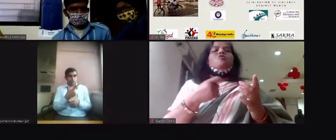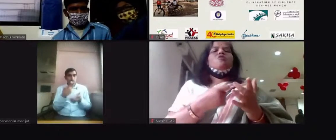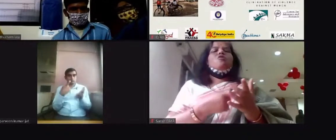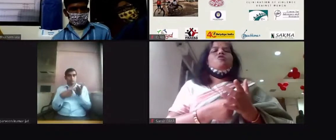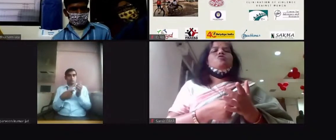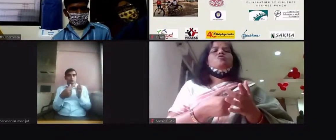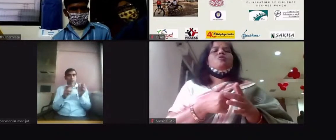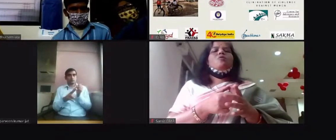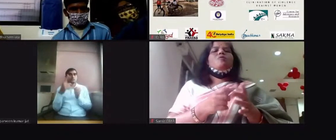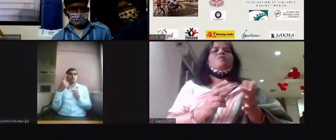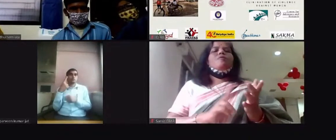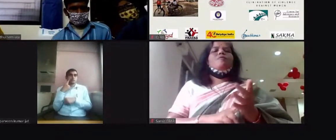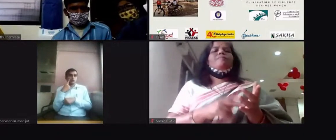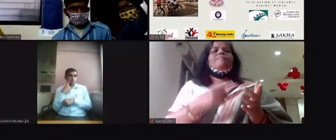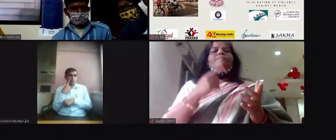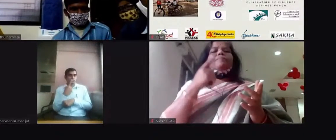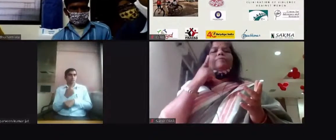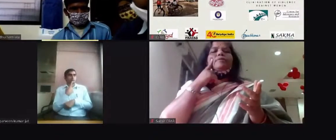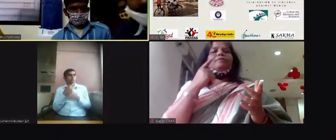Jaipur,